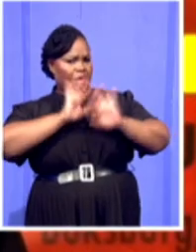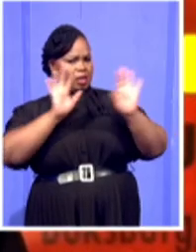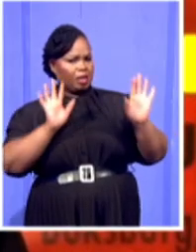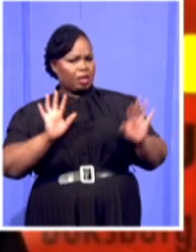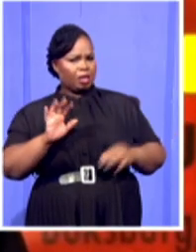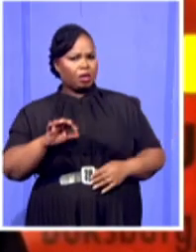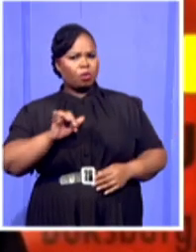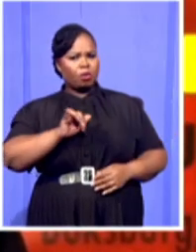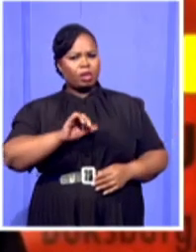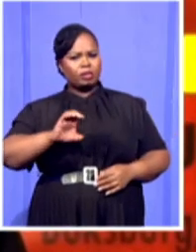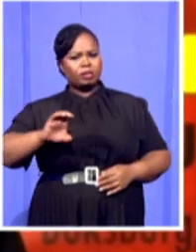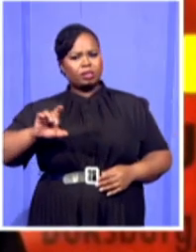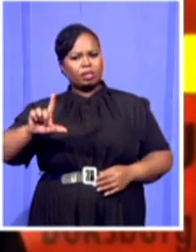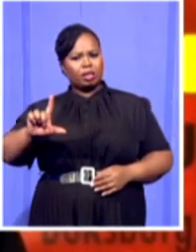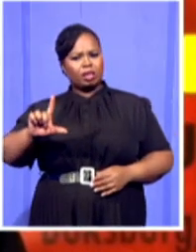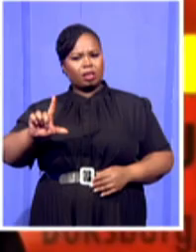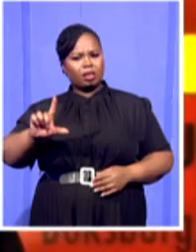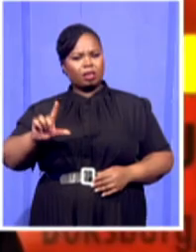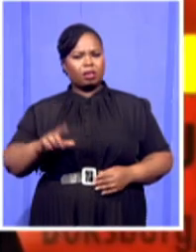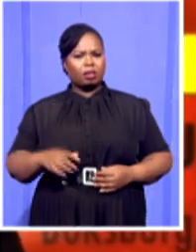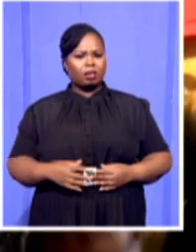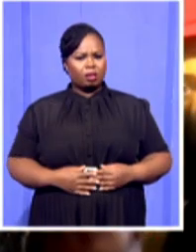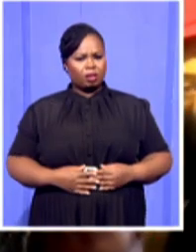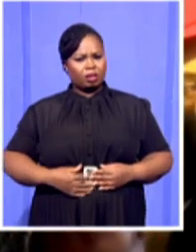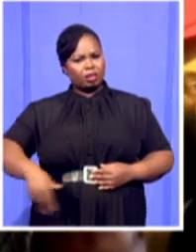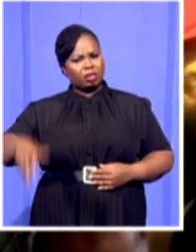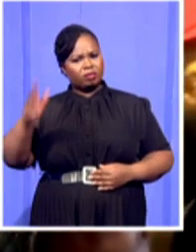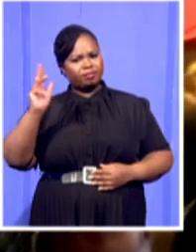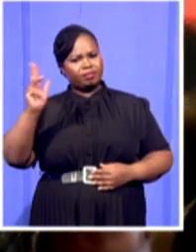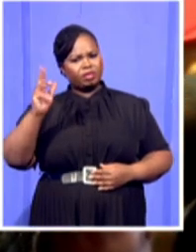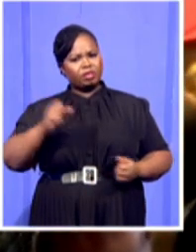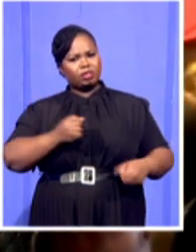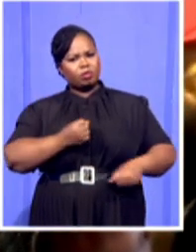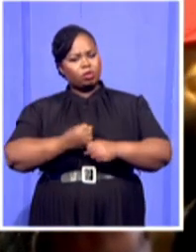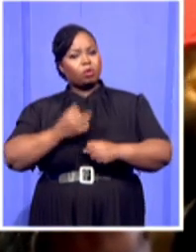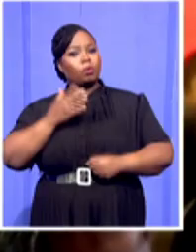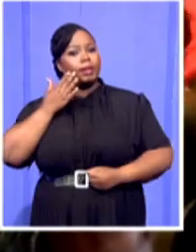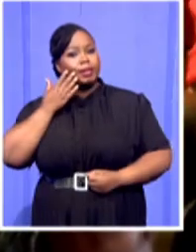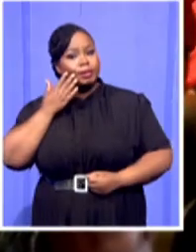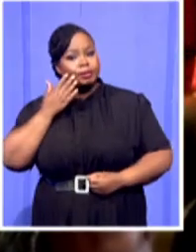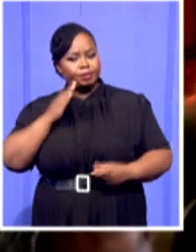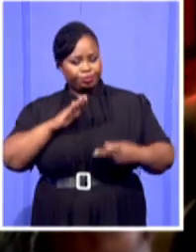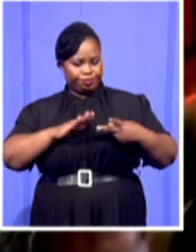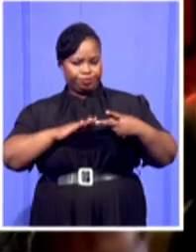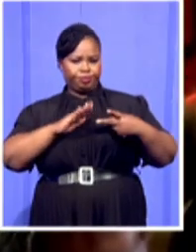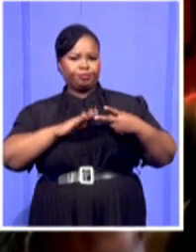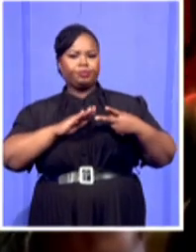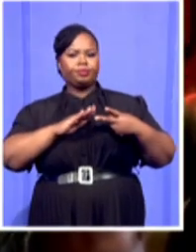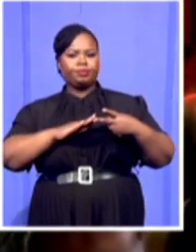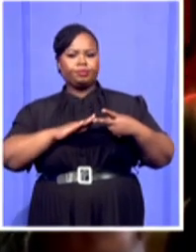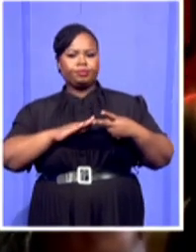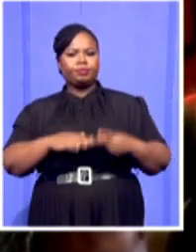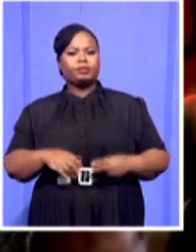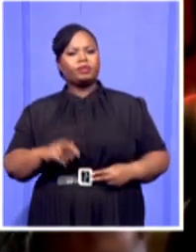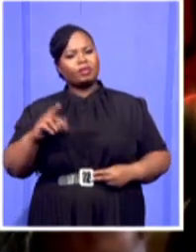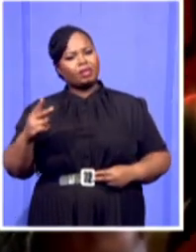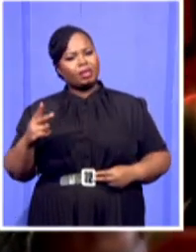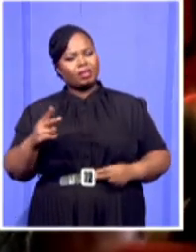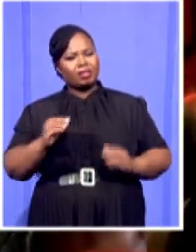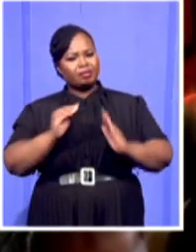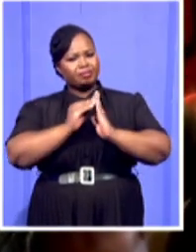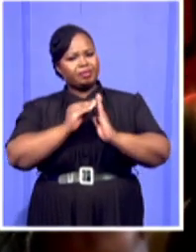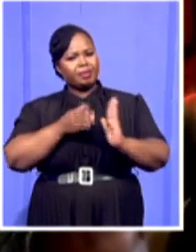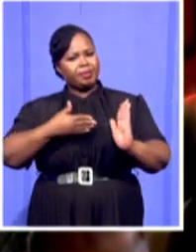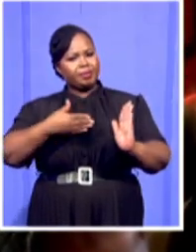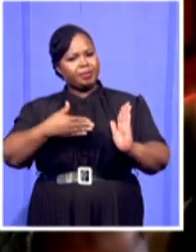Young Communist League going to do its message of support? Secondly, Chair, there's an outstanding item